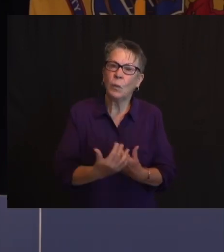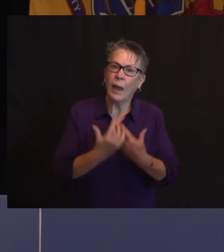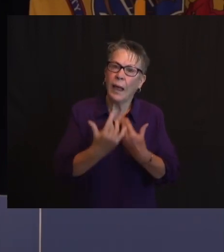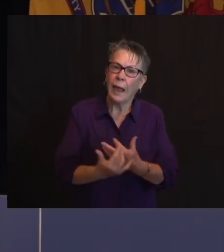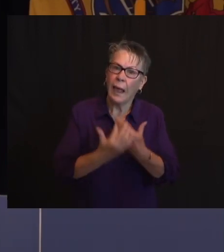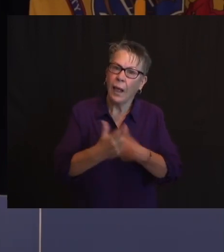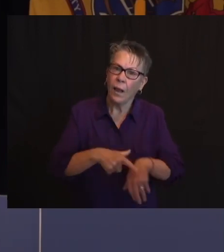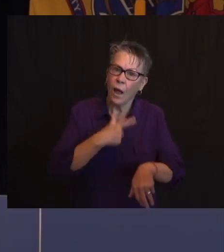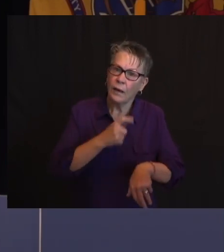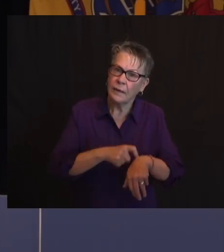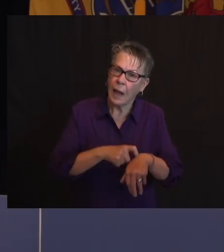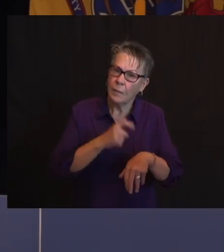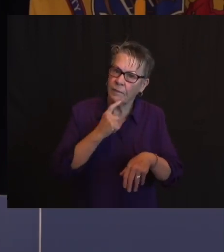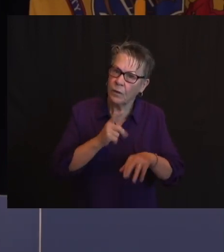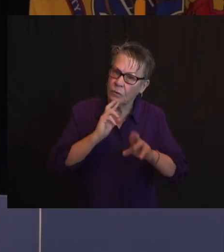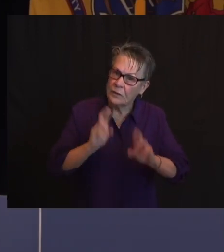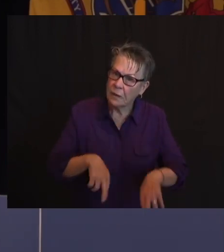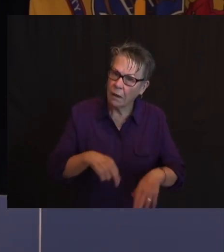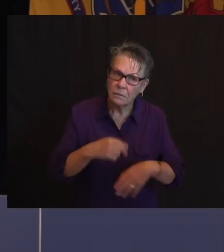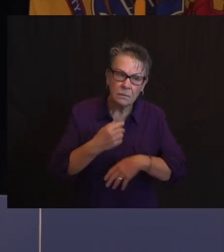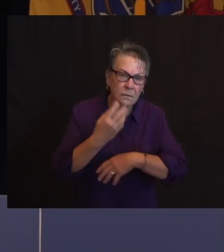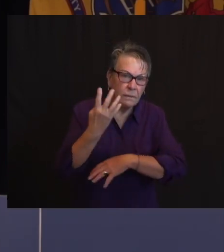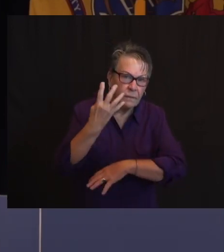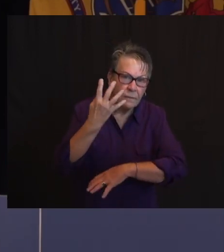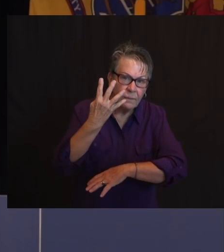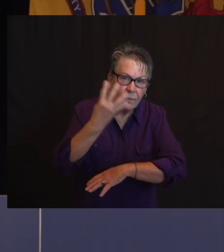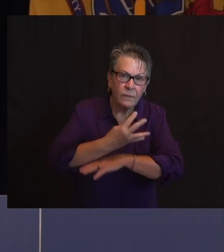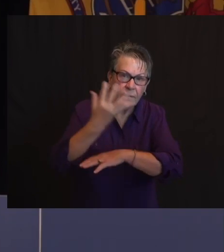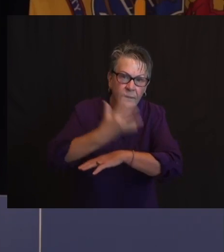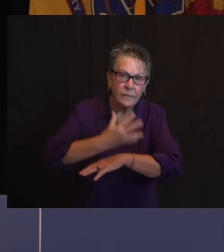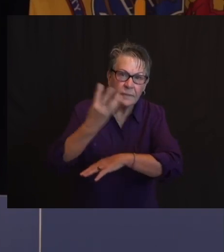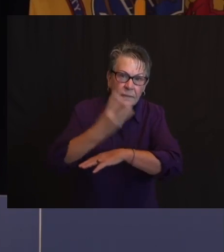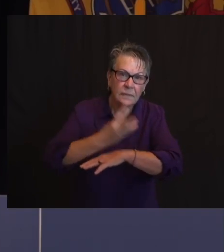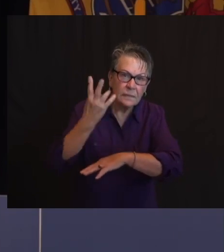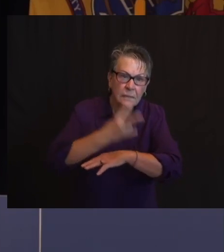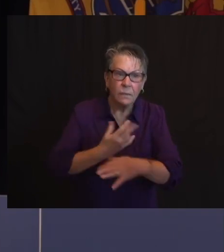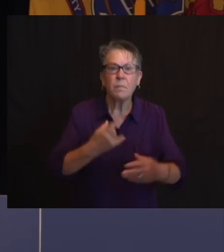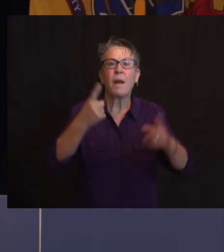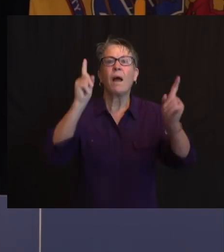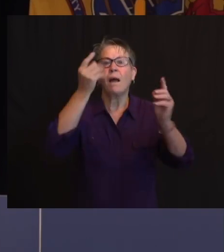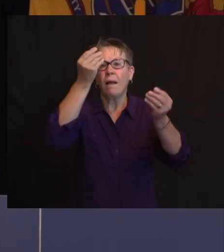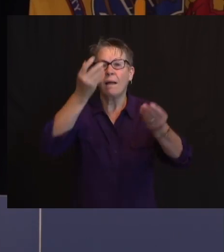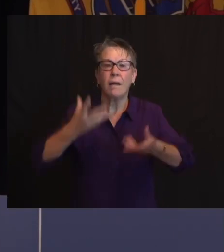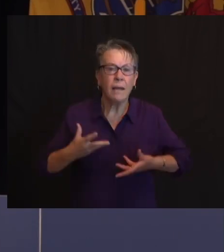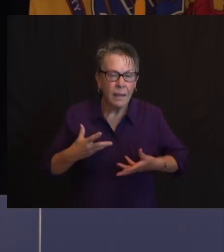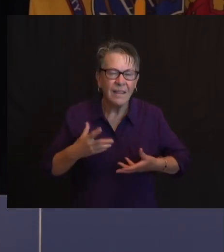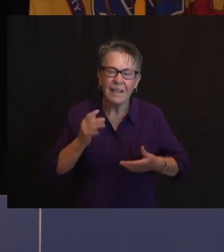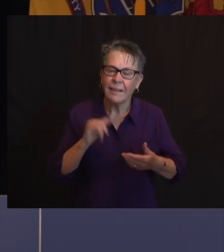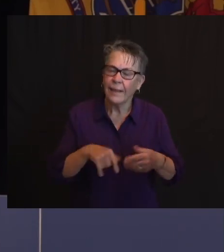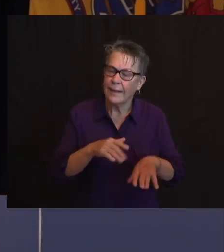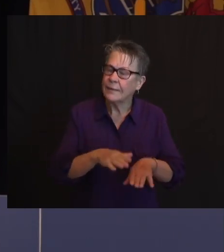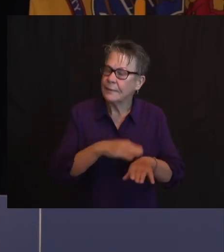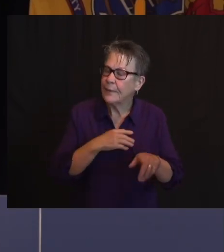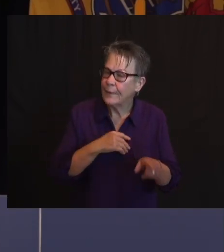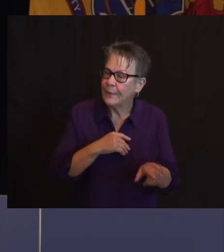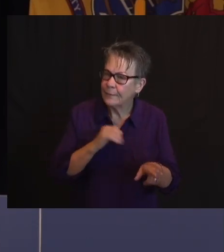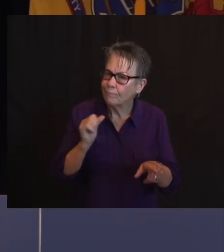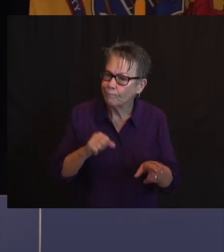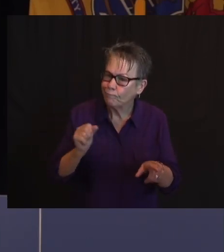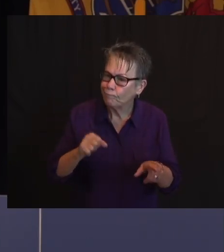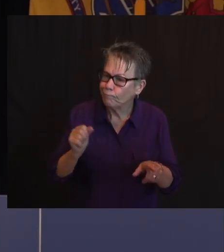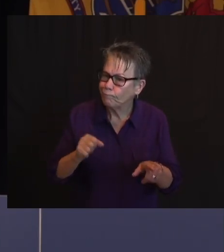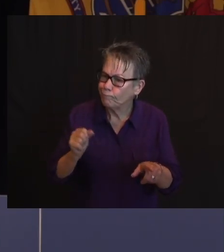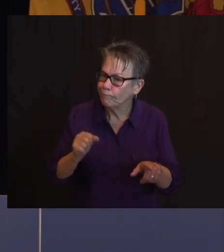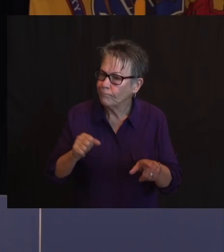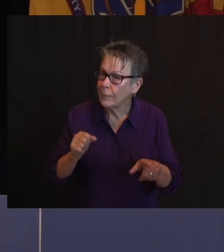it's gotten as long as weeks, although we're seeing it much better now as far as that turnaround time goes. And it's also a much more expensive test to use. So people are